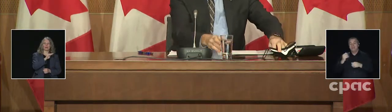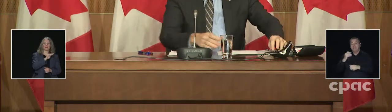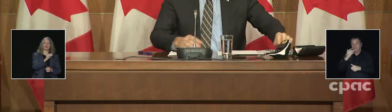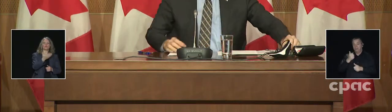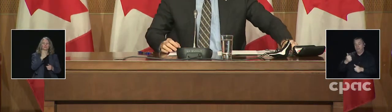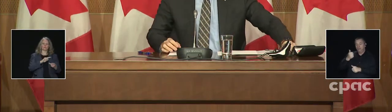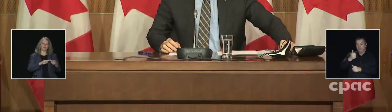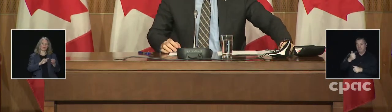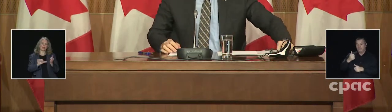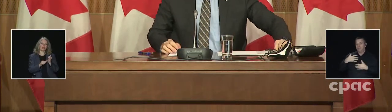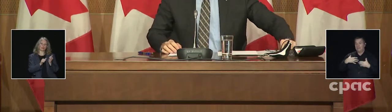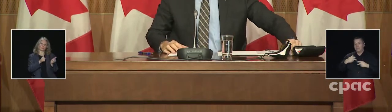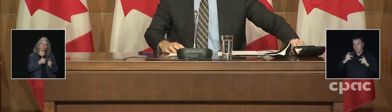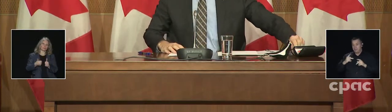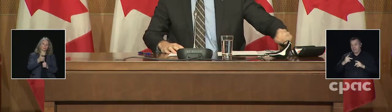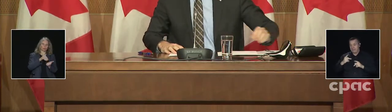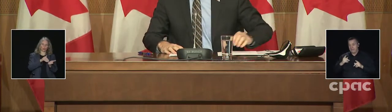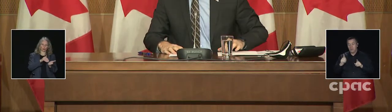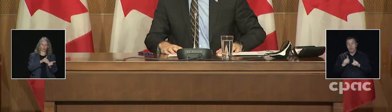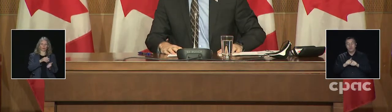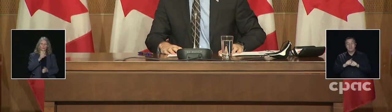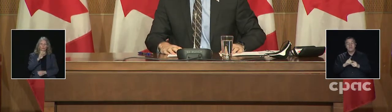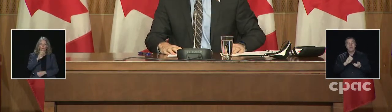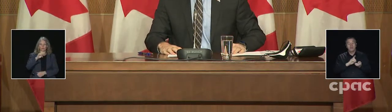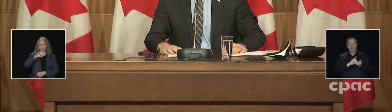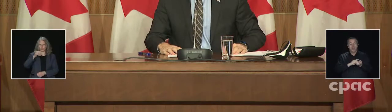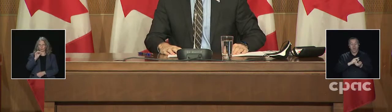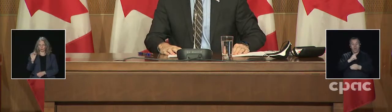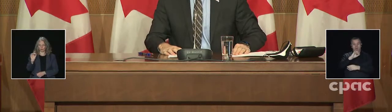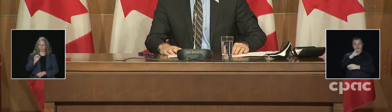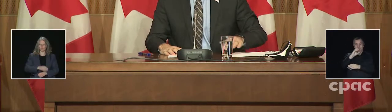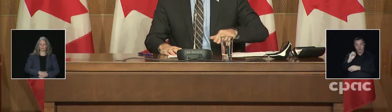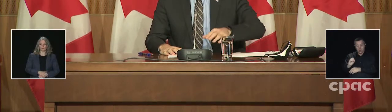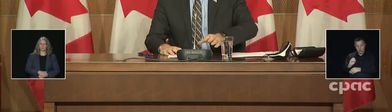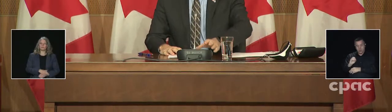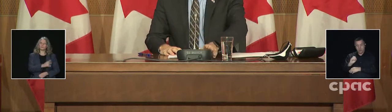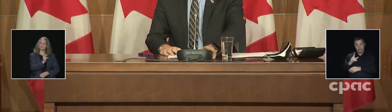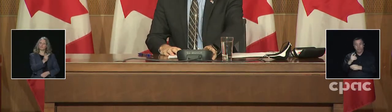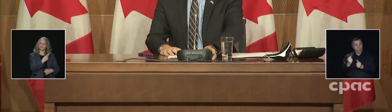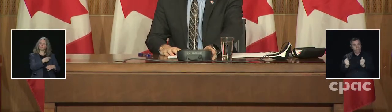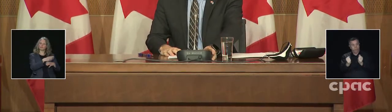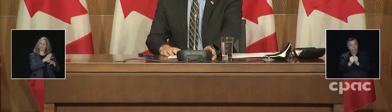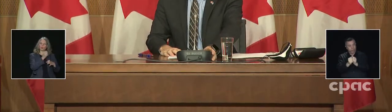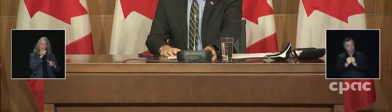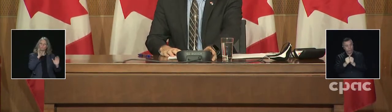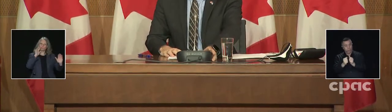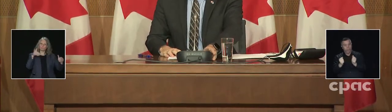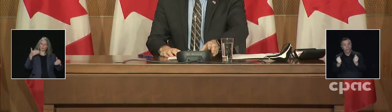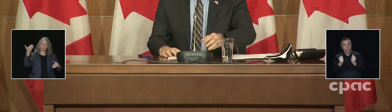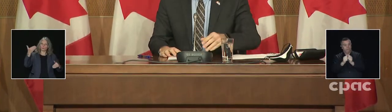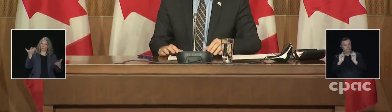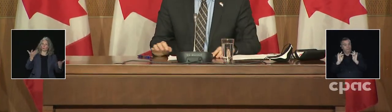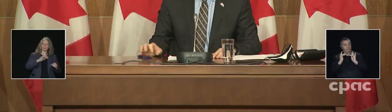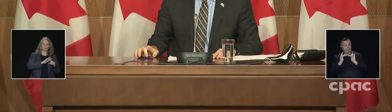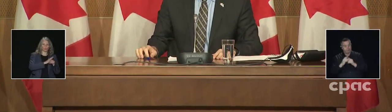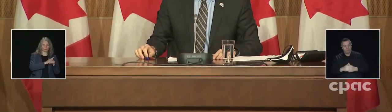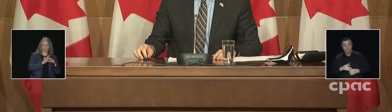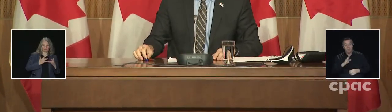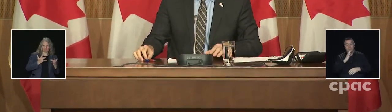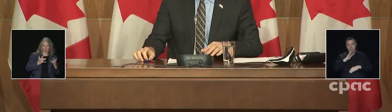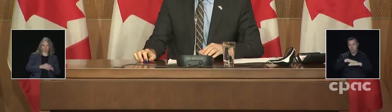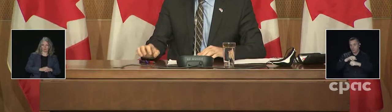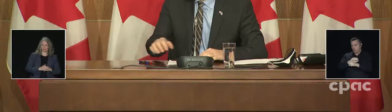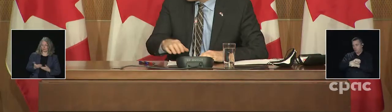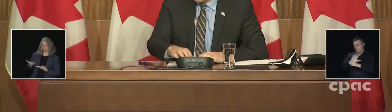or virtually, and Dr. Howard Njoo, who's the Deputy Chief Public Health Officer, and they will be speaking to us about COVID-19.